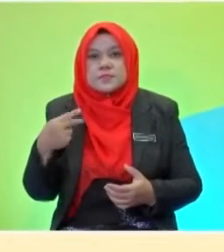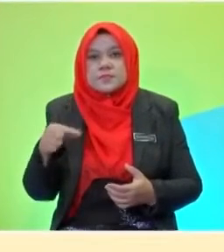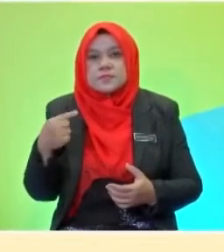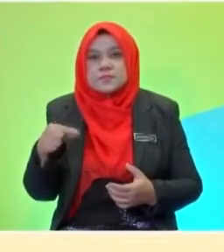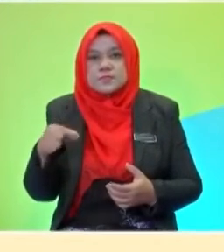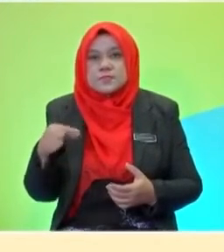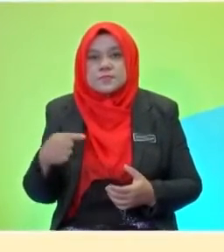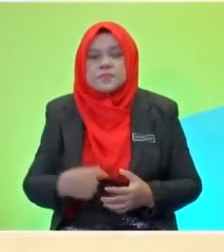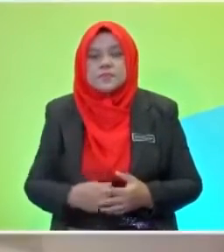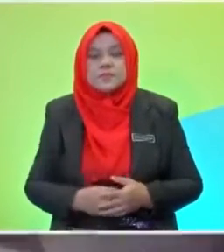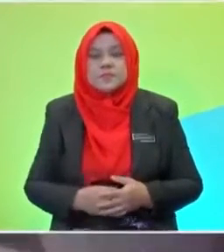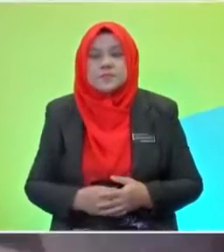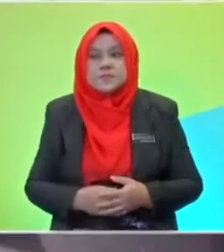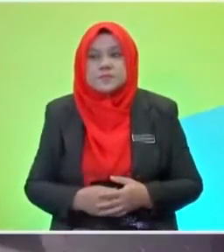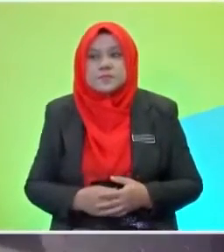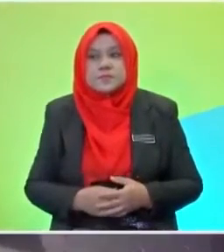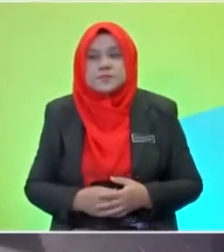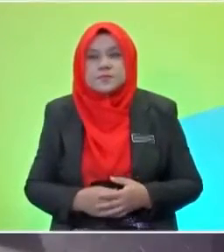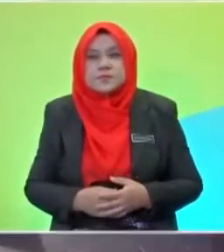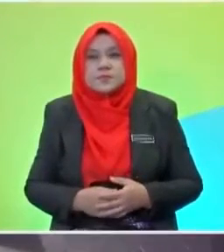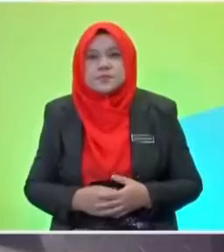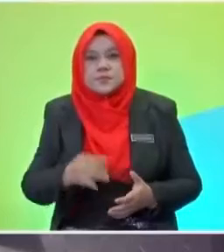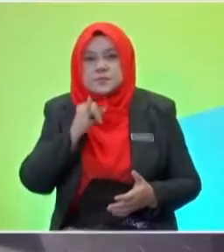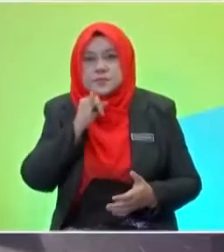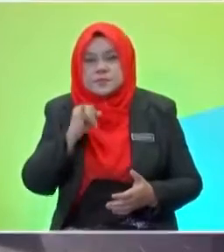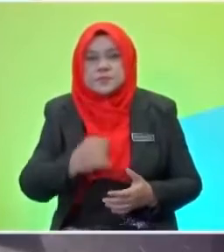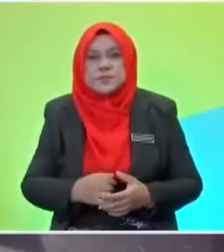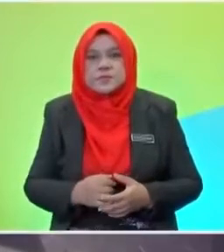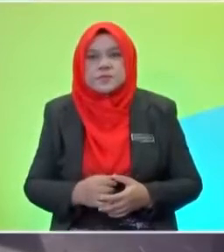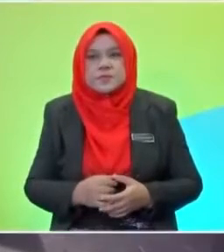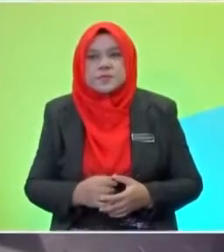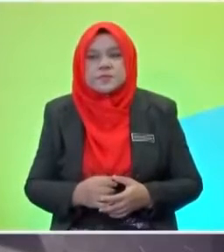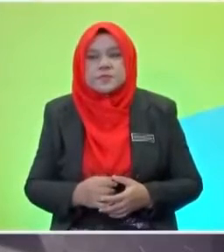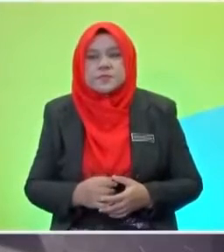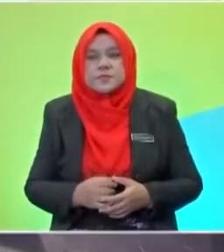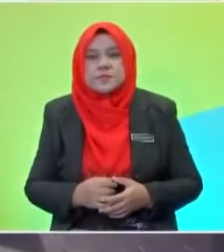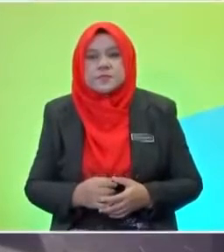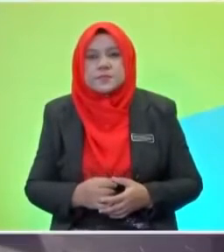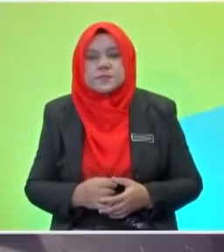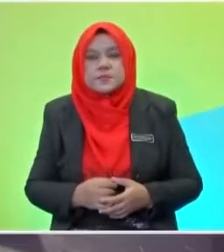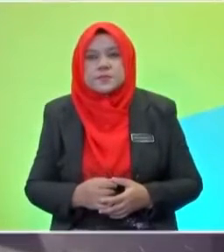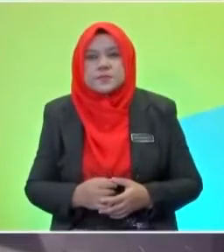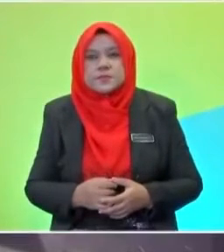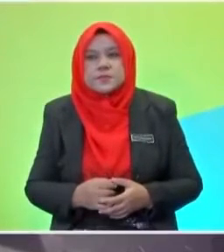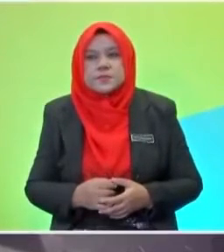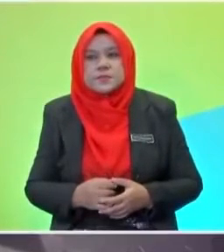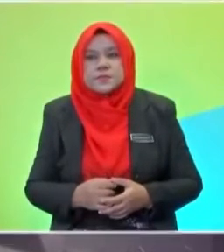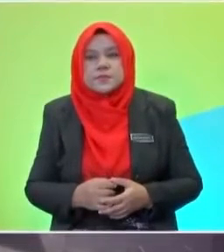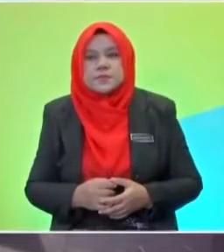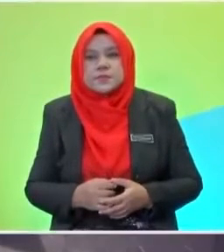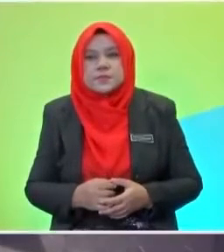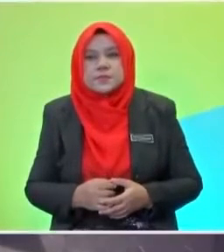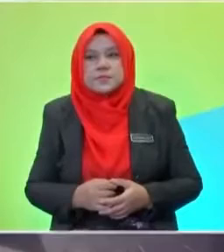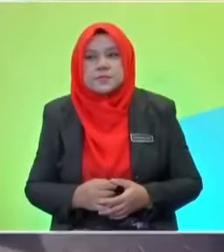Okay. So the question is... Okay, Mr. Chris will read your questions for you. All right. Let's see. What is